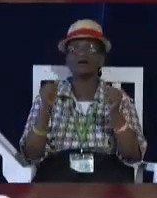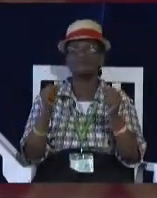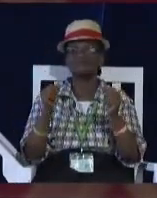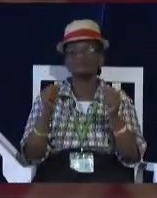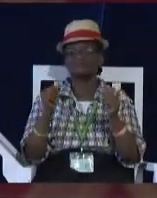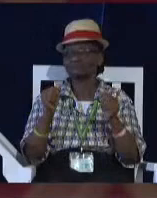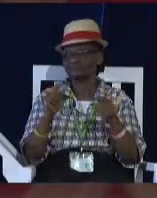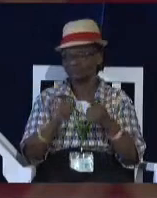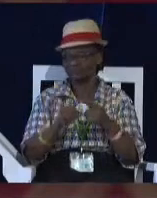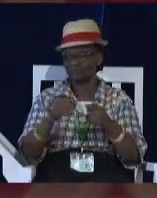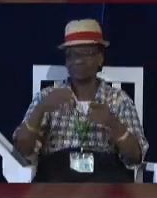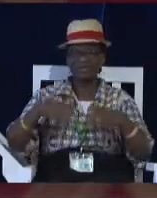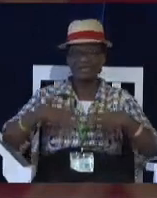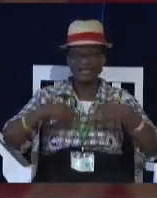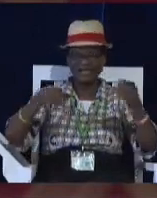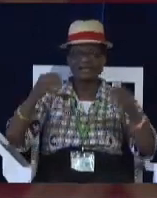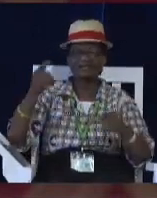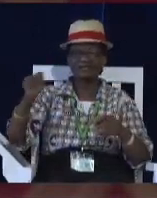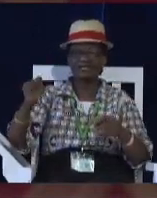to heal the sick